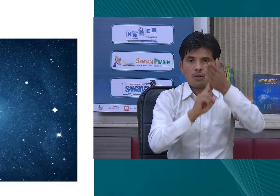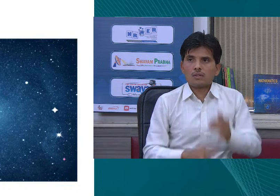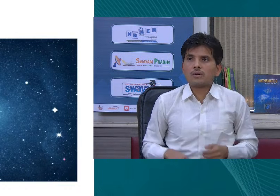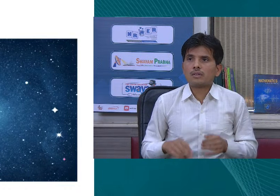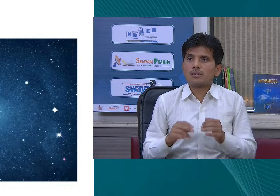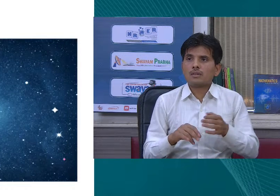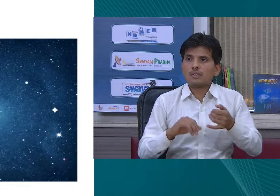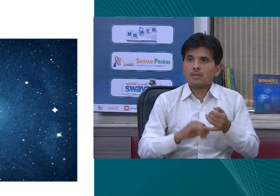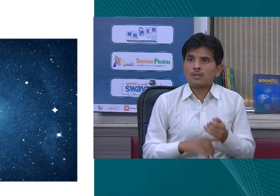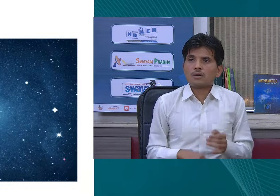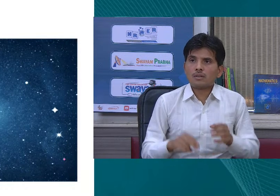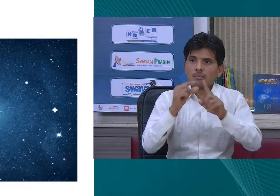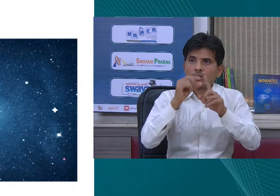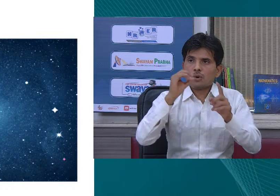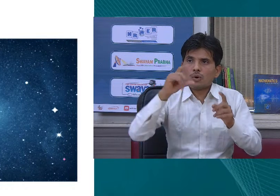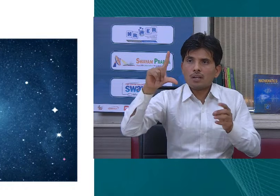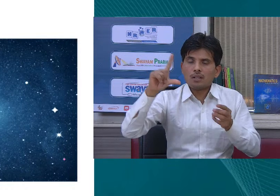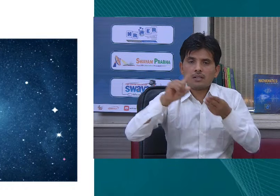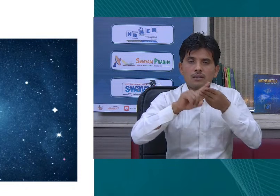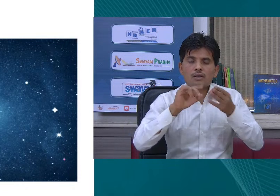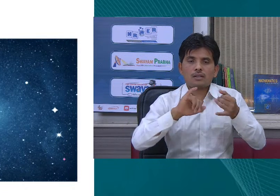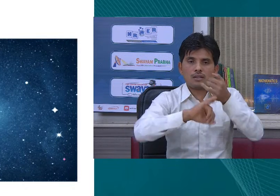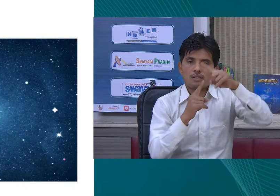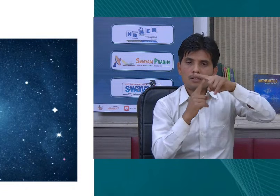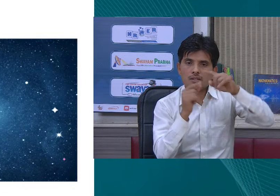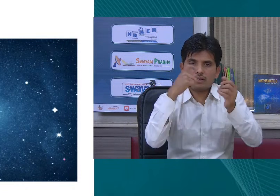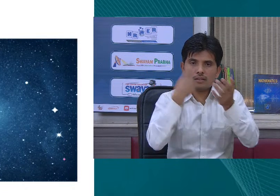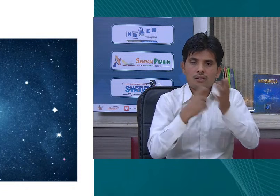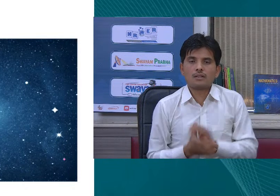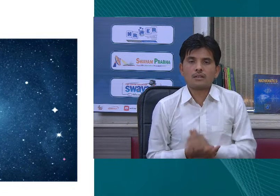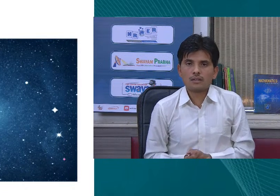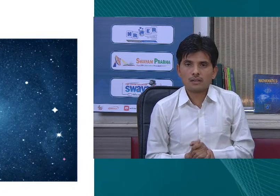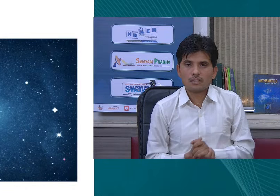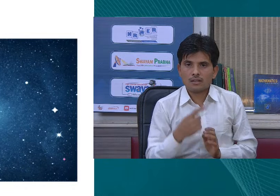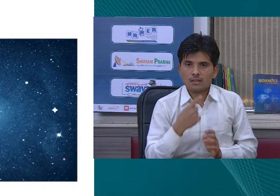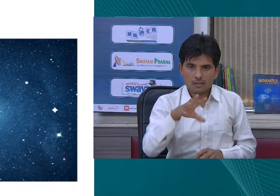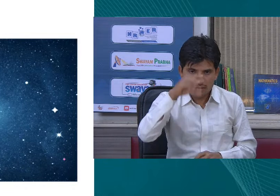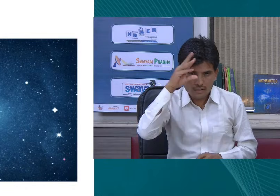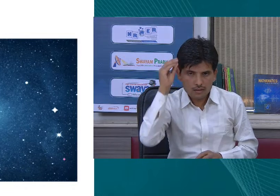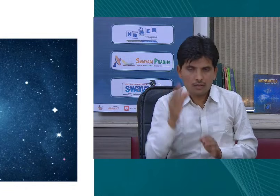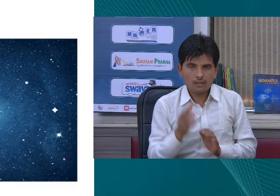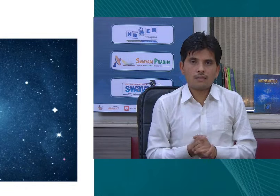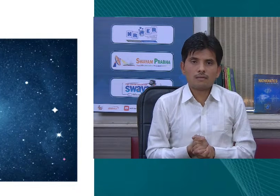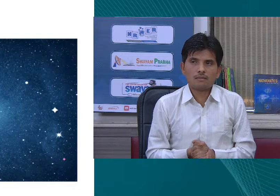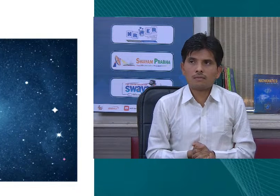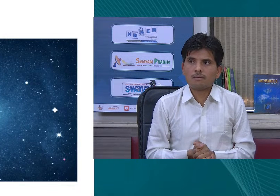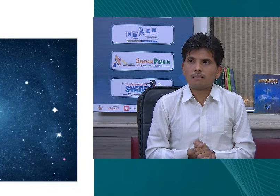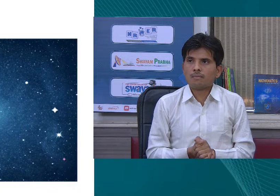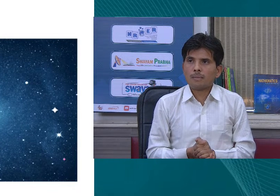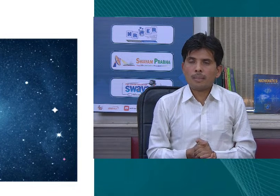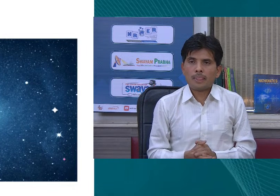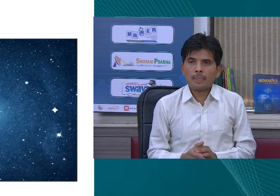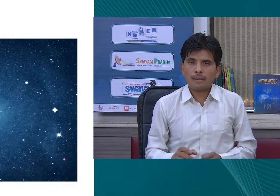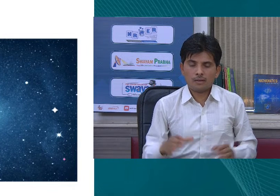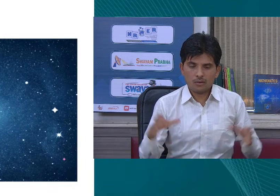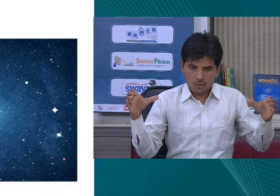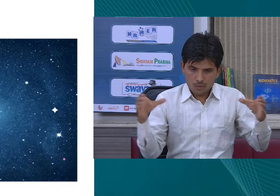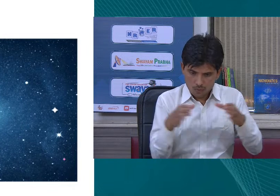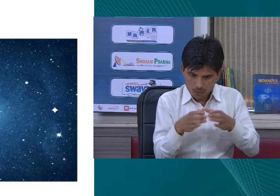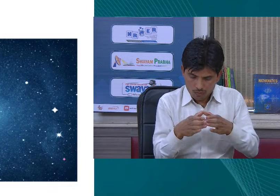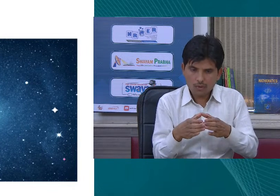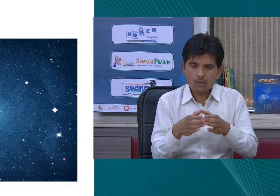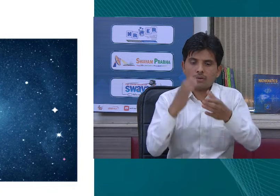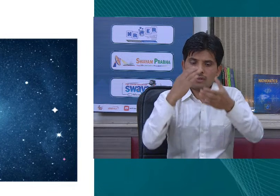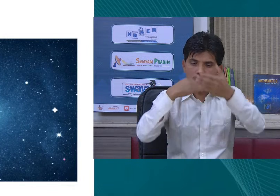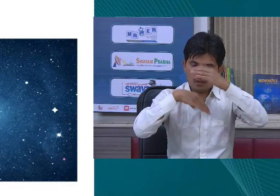or Pole Star. Fine. So we had learned about constellation, that is the group of stars. We have